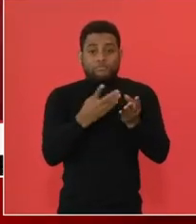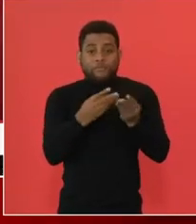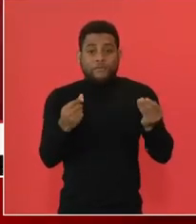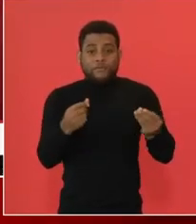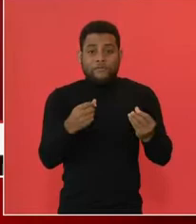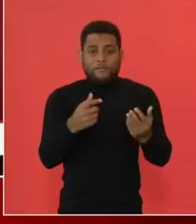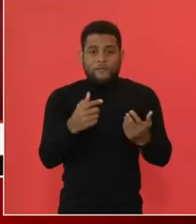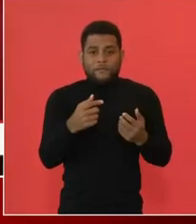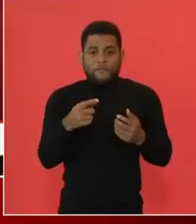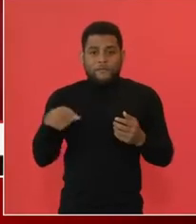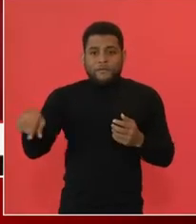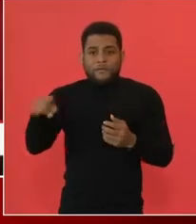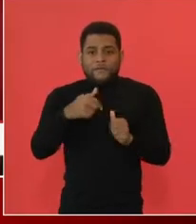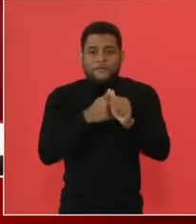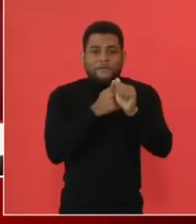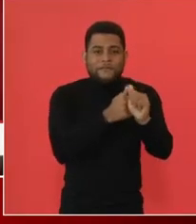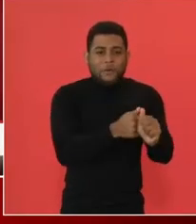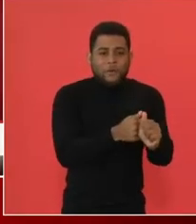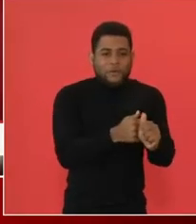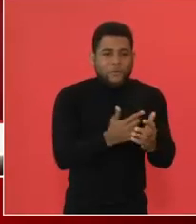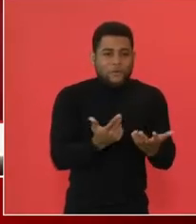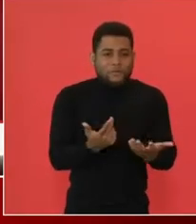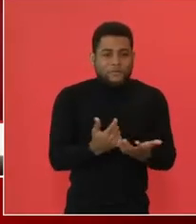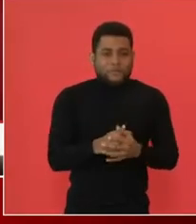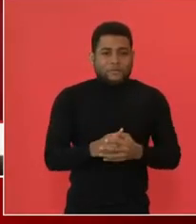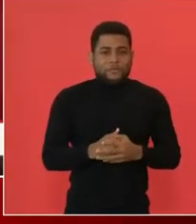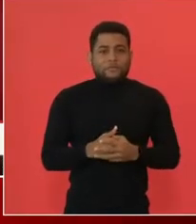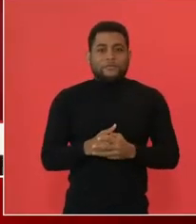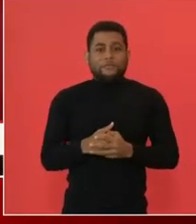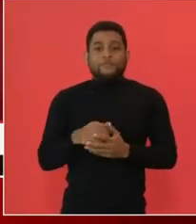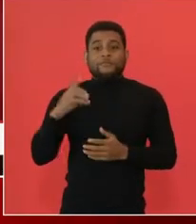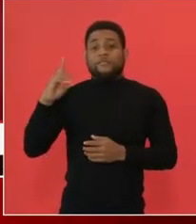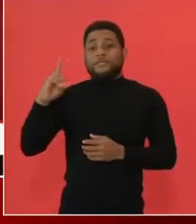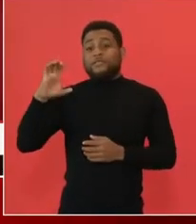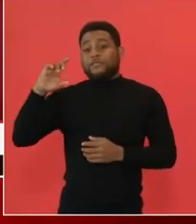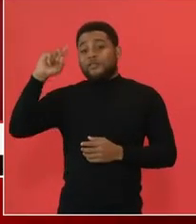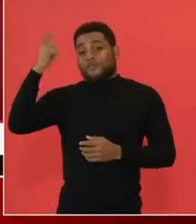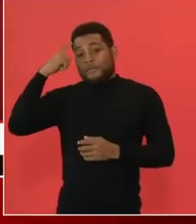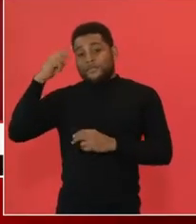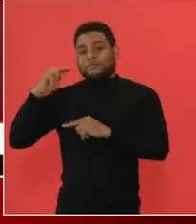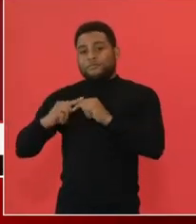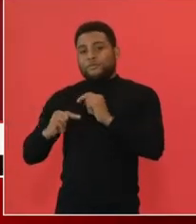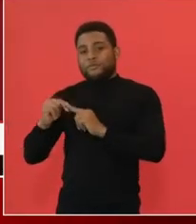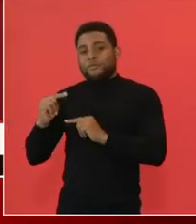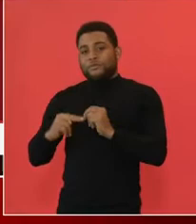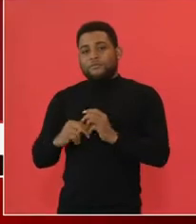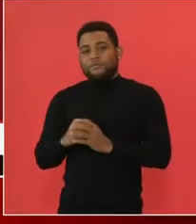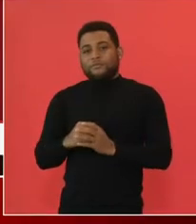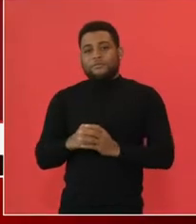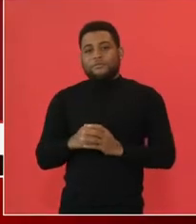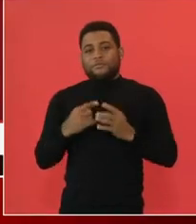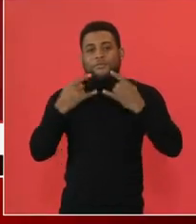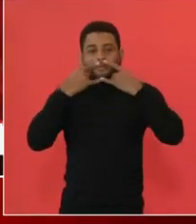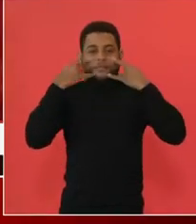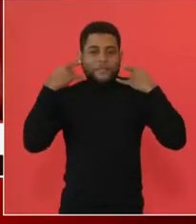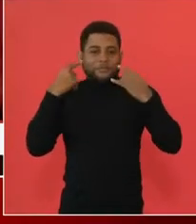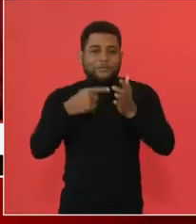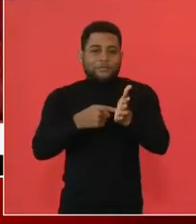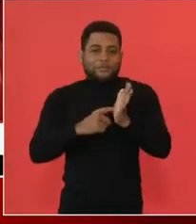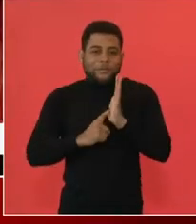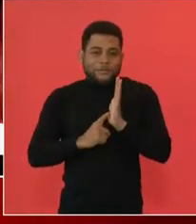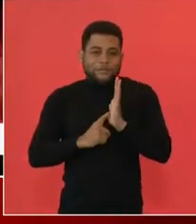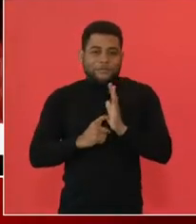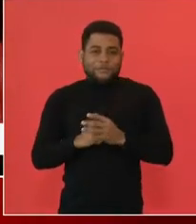In DC government buildings, masks are required. The exception is for